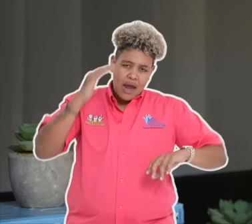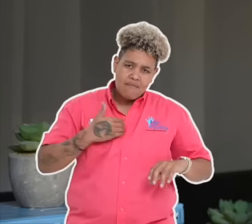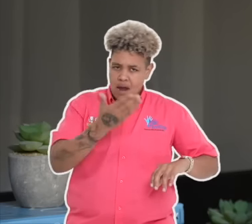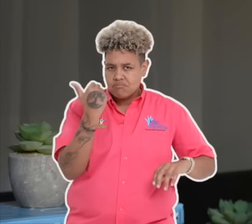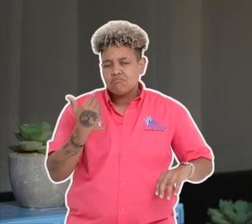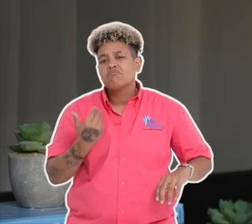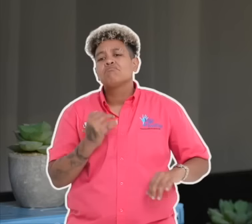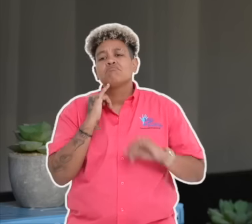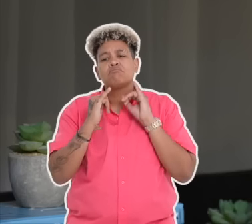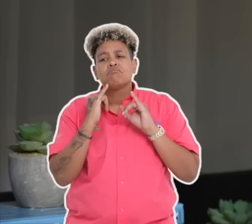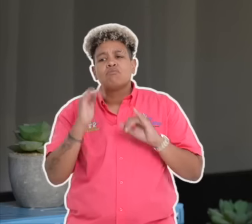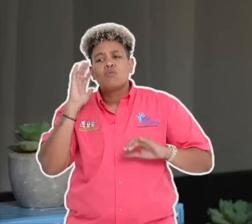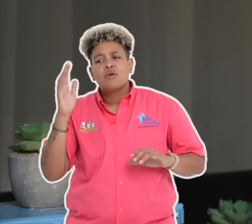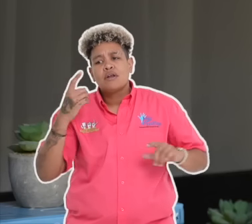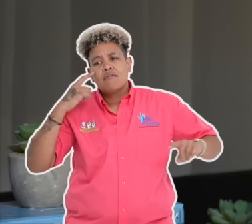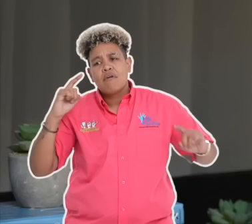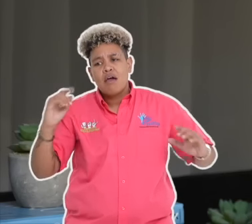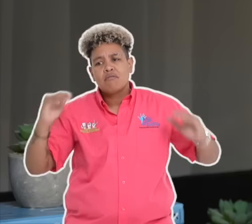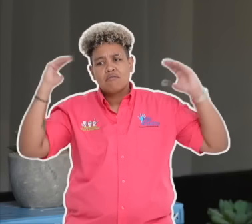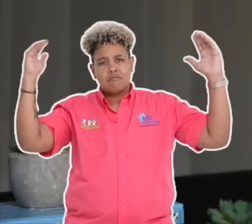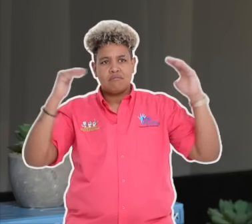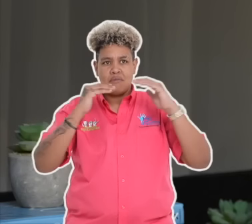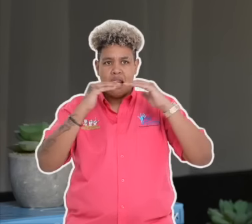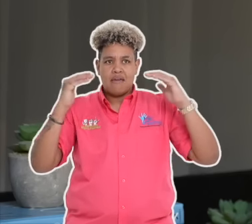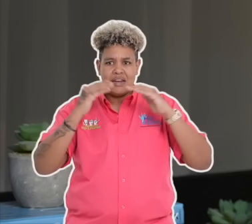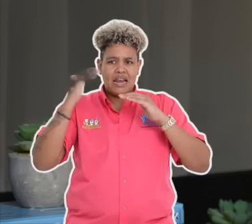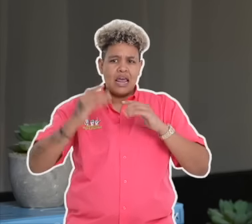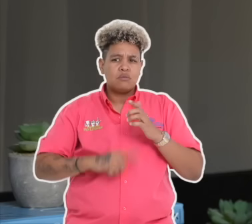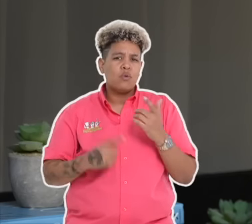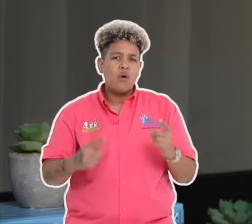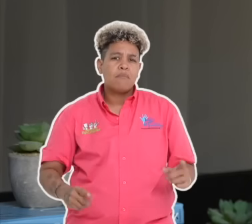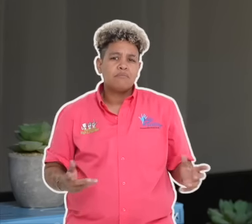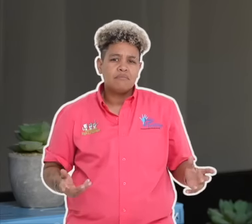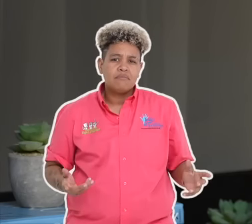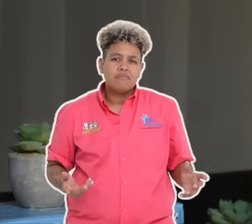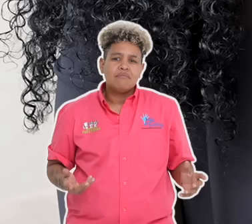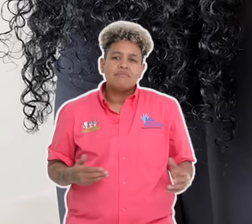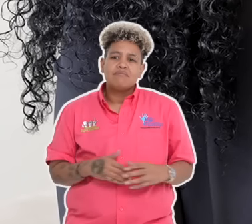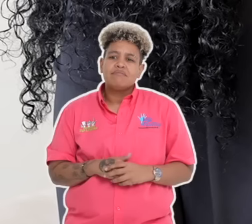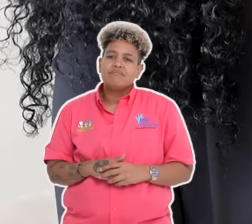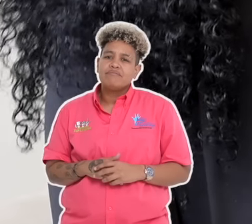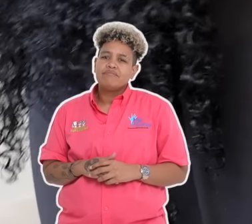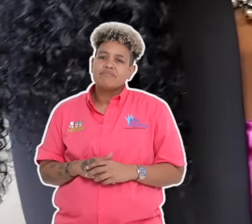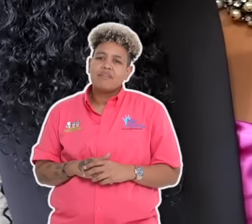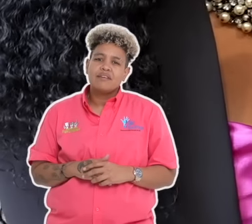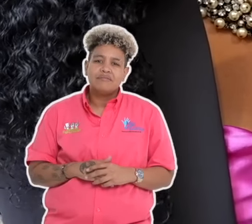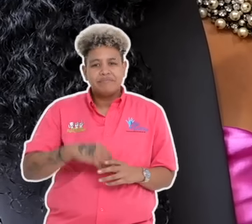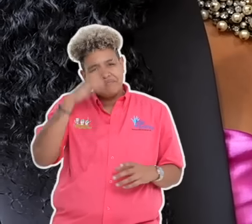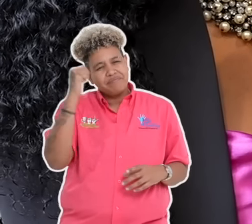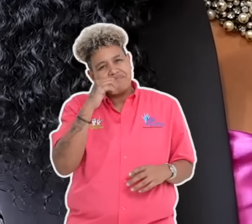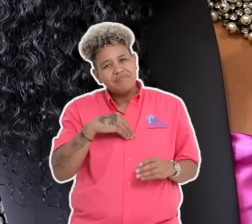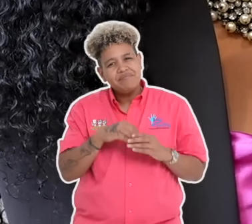an interview, or you're invited to do an interview that will get you to your next level. But then what? So the